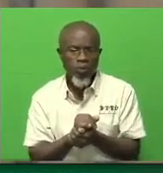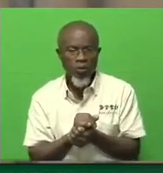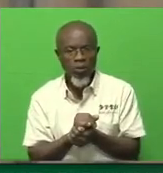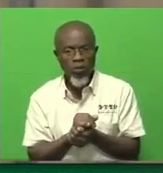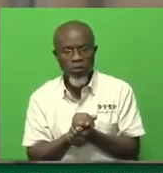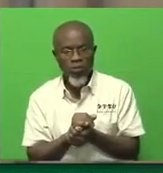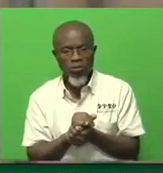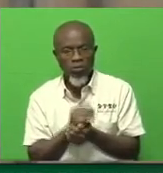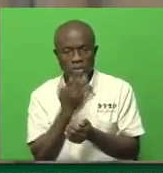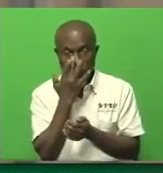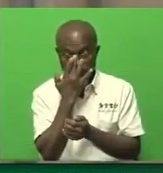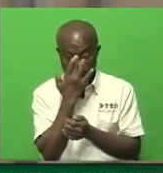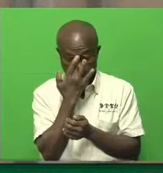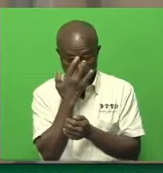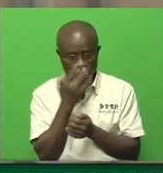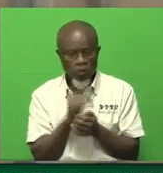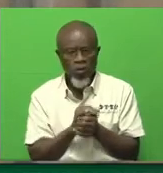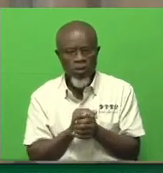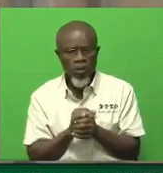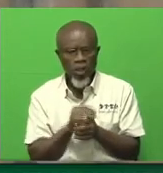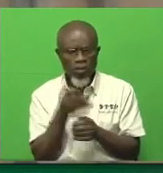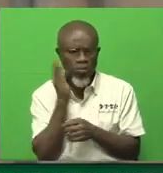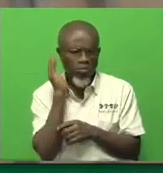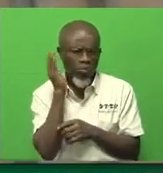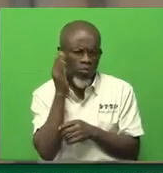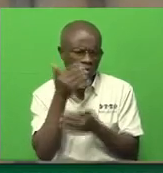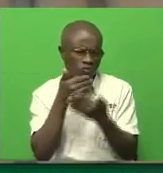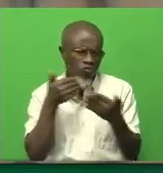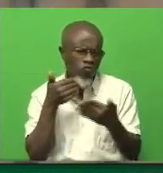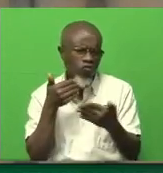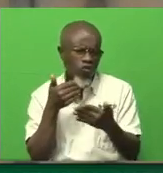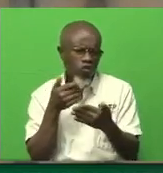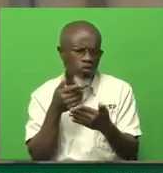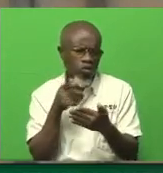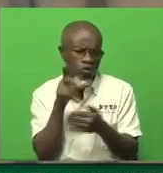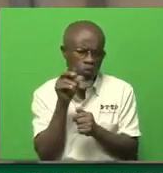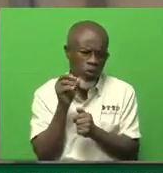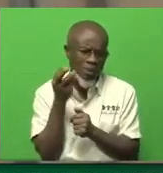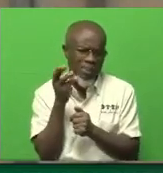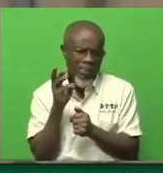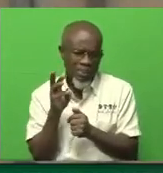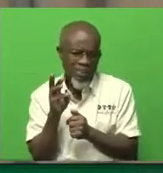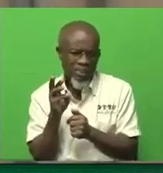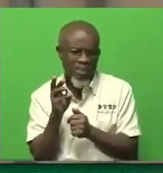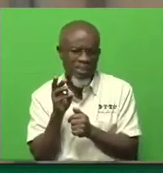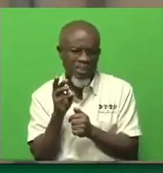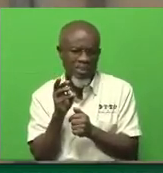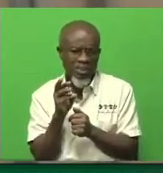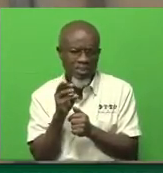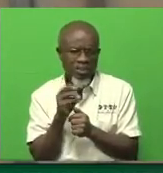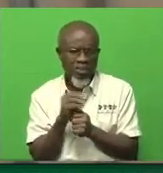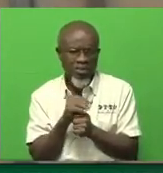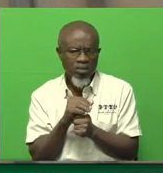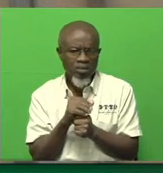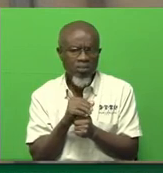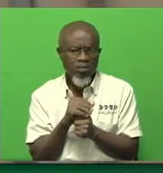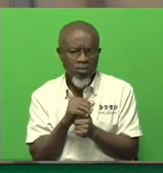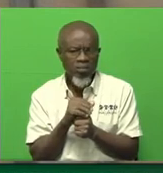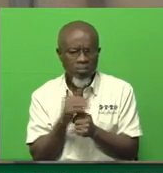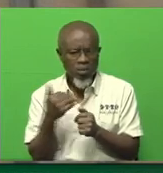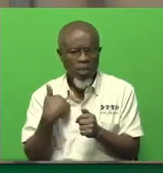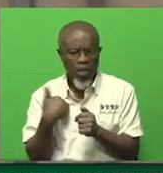since about 2014 about the conversion and decentralization of mental health into our Wellness